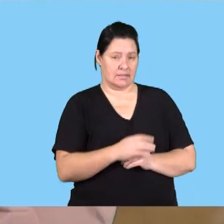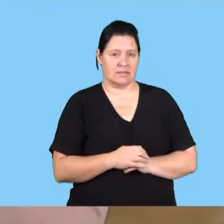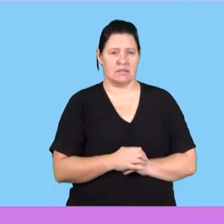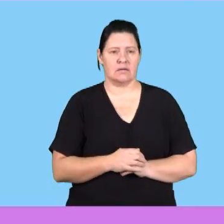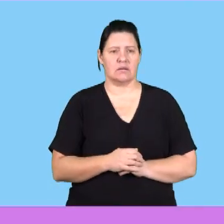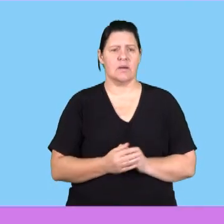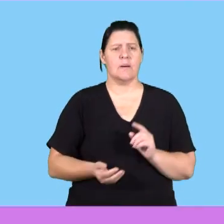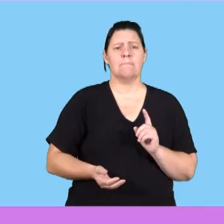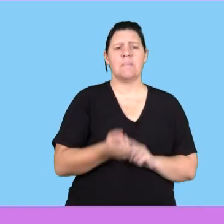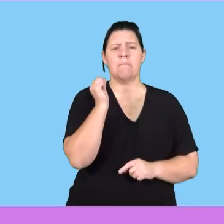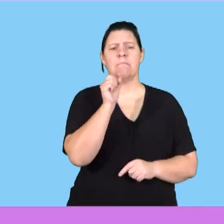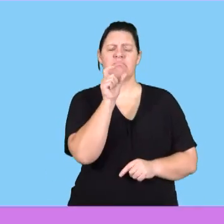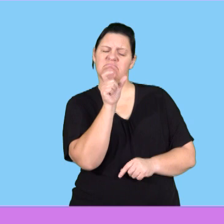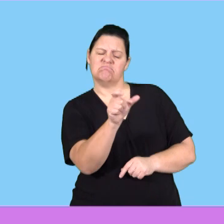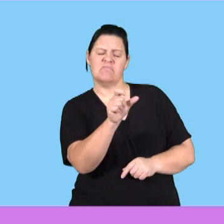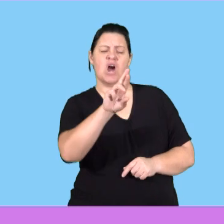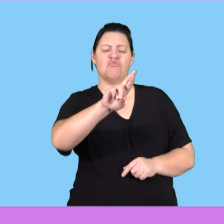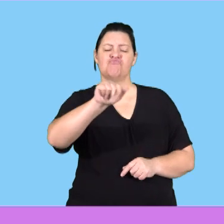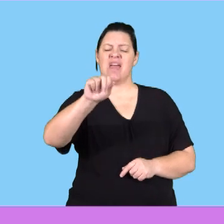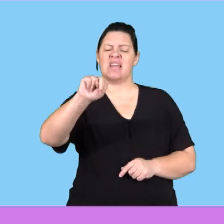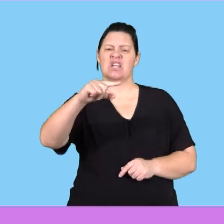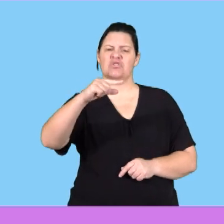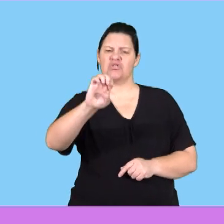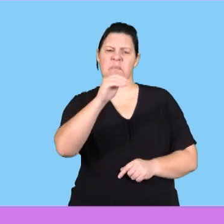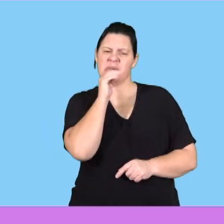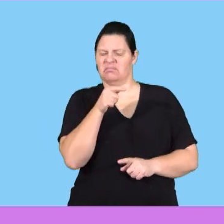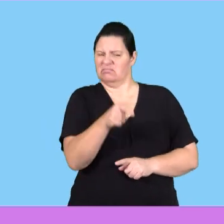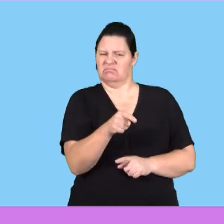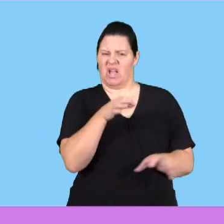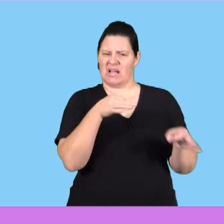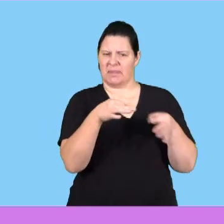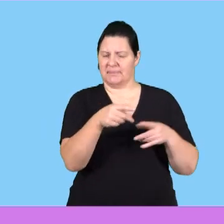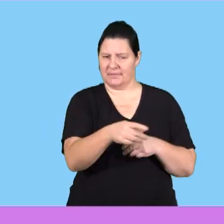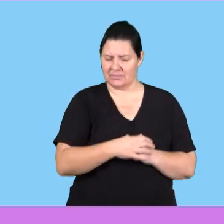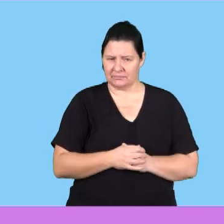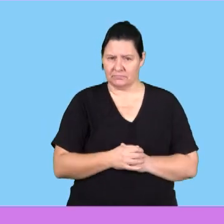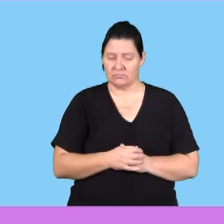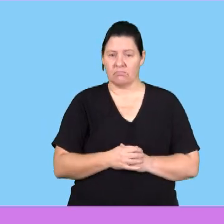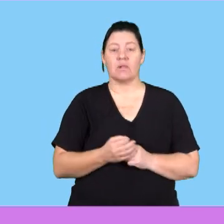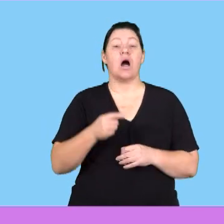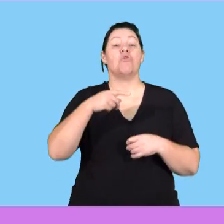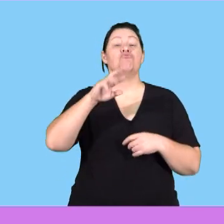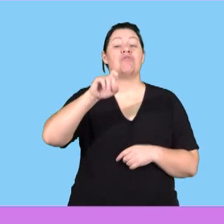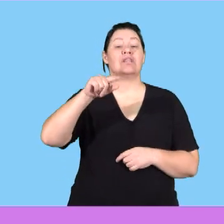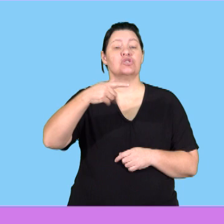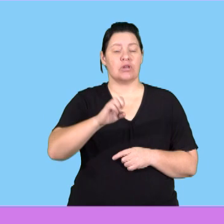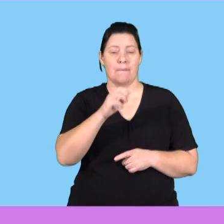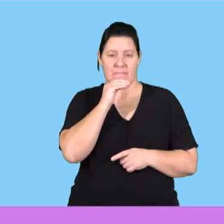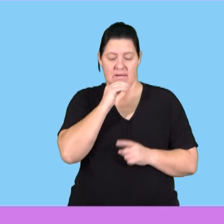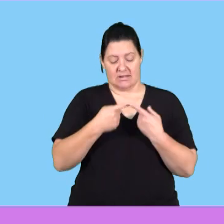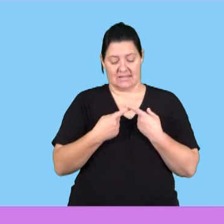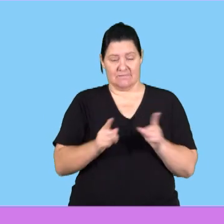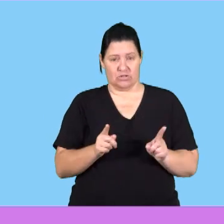here to define the term range. So what is the range? So we indicate that the range is